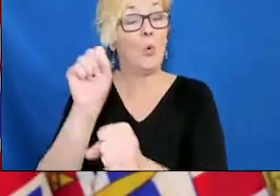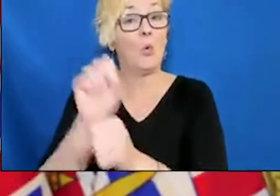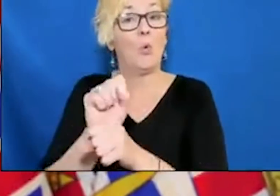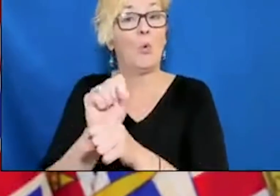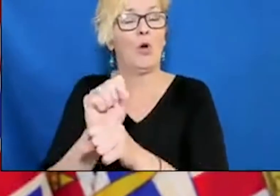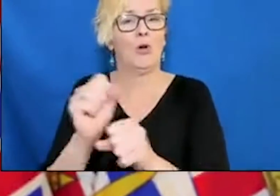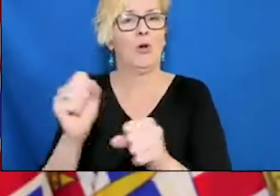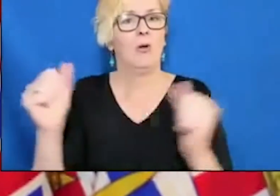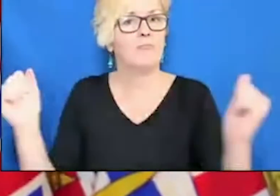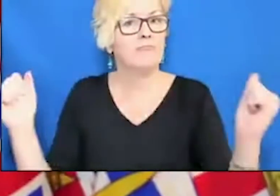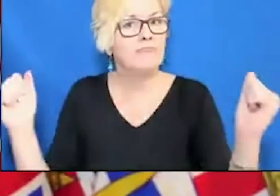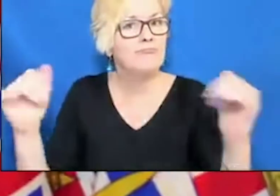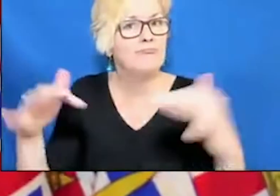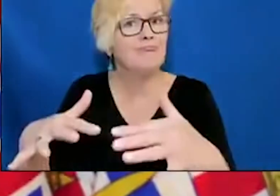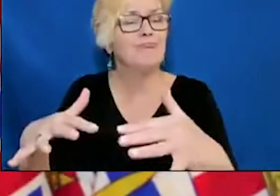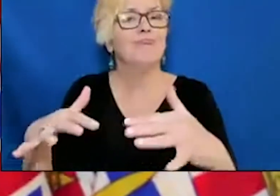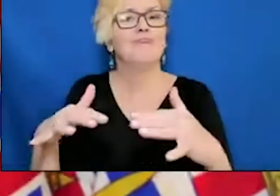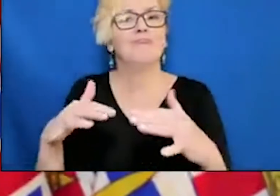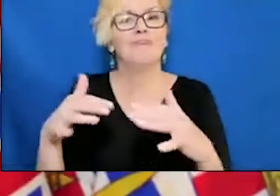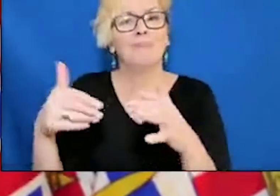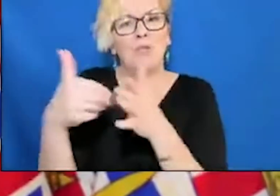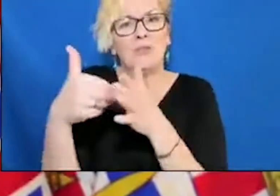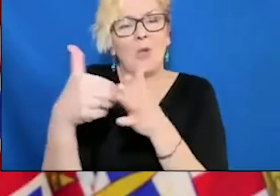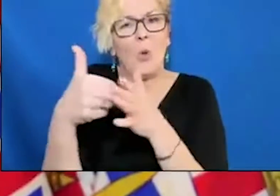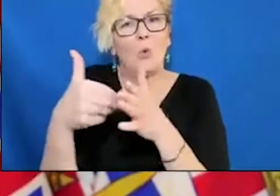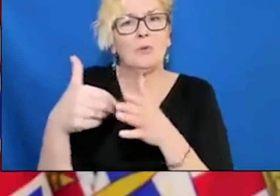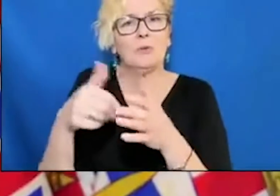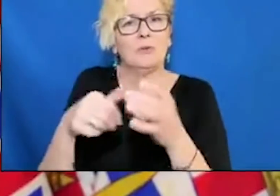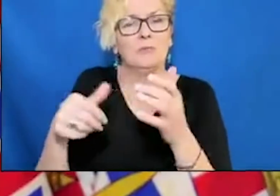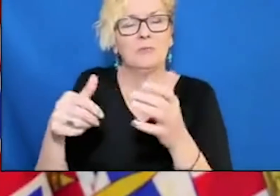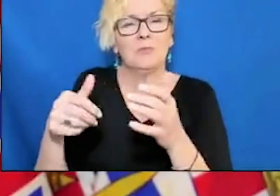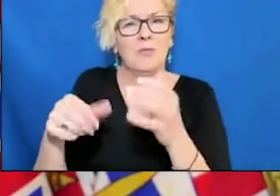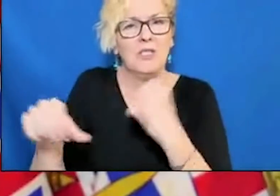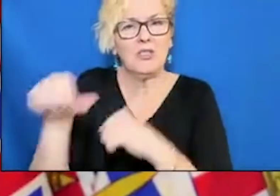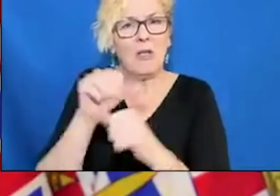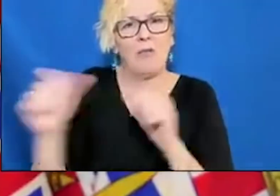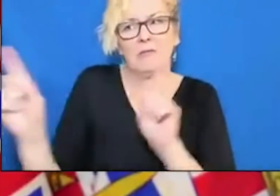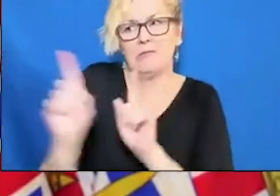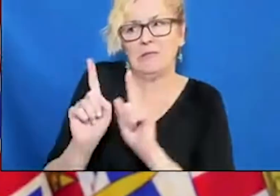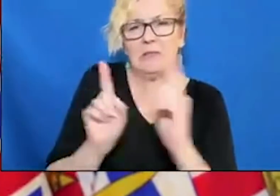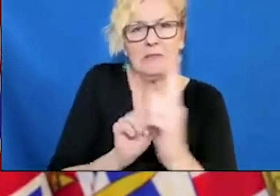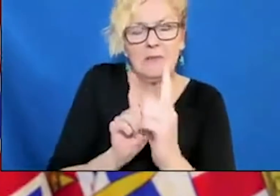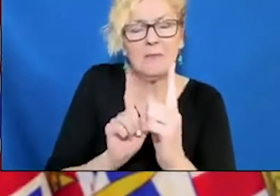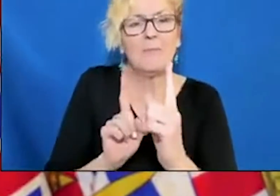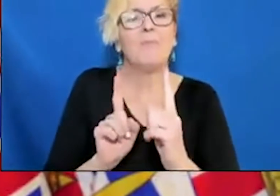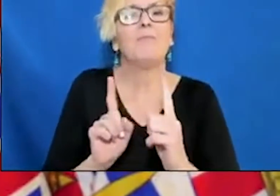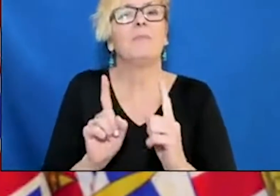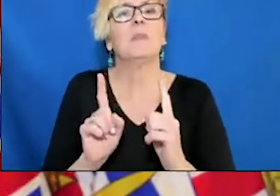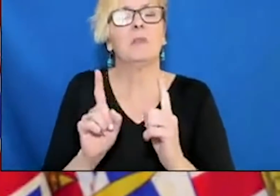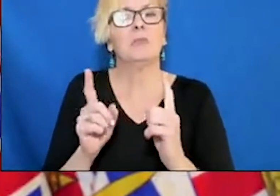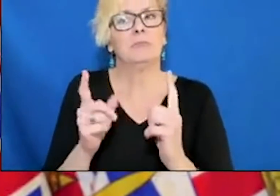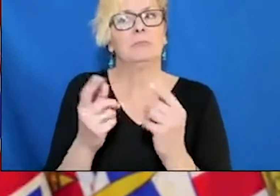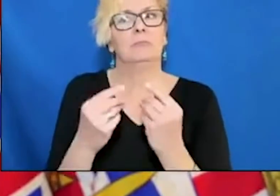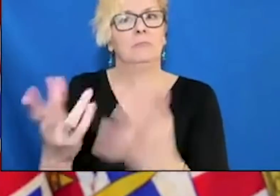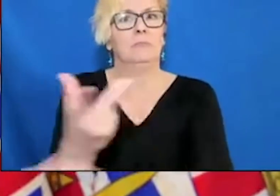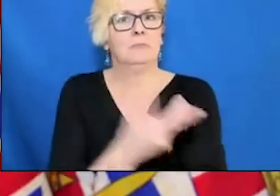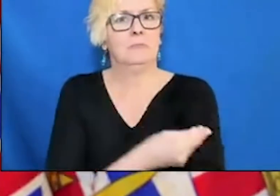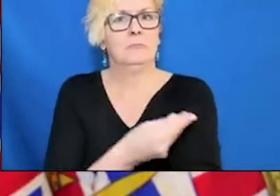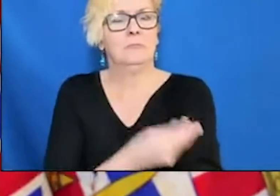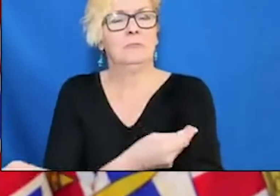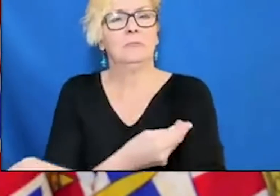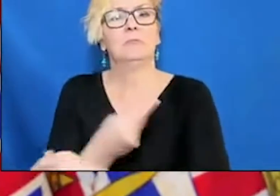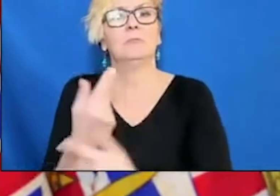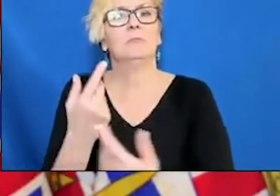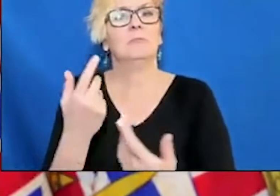it spills over into our homes, into our communities. Protecting these groups provides